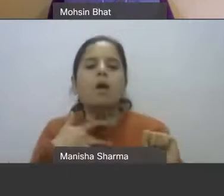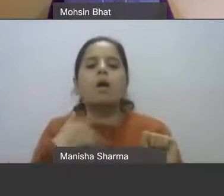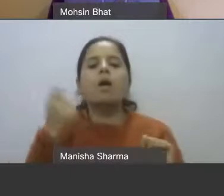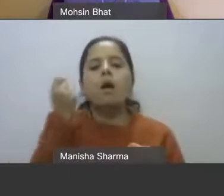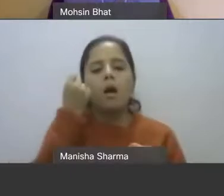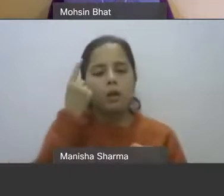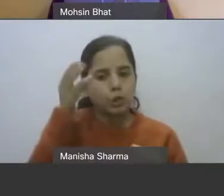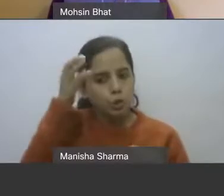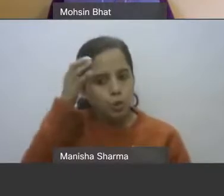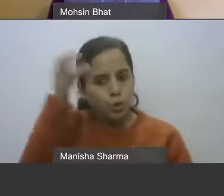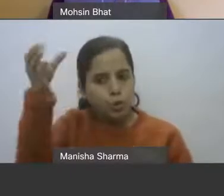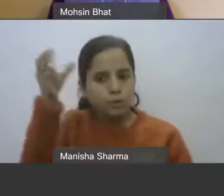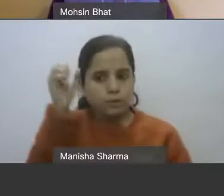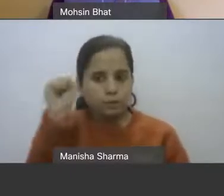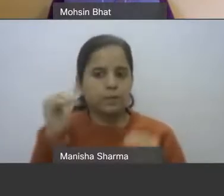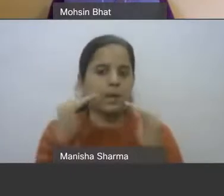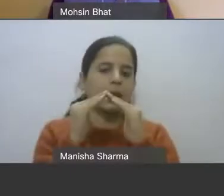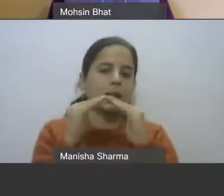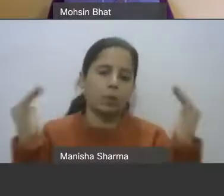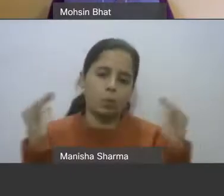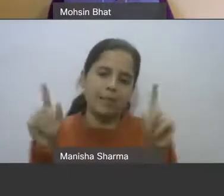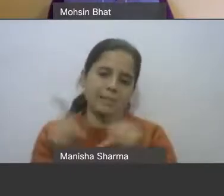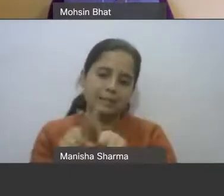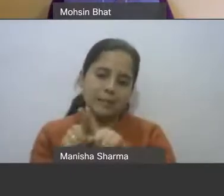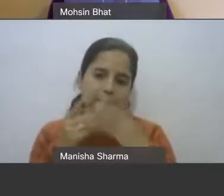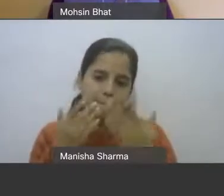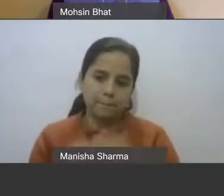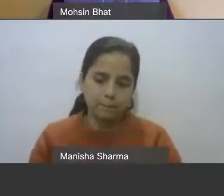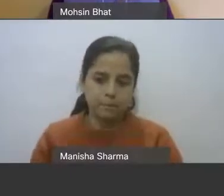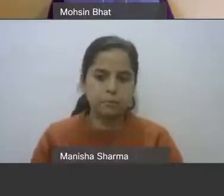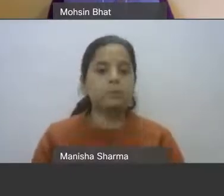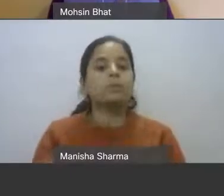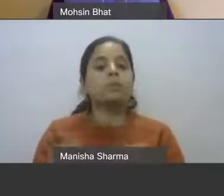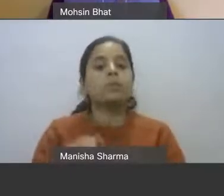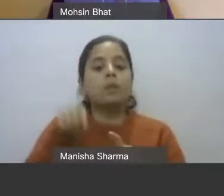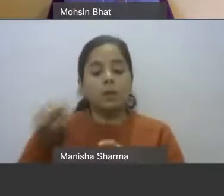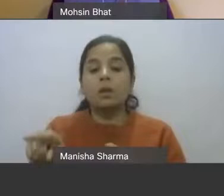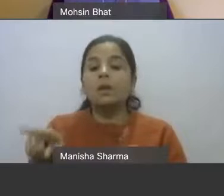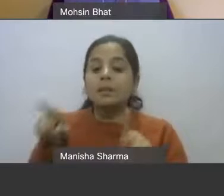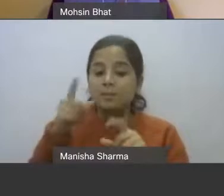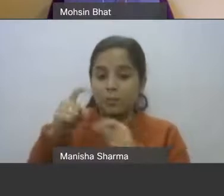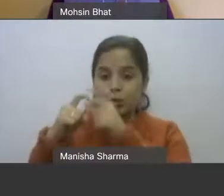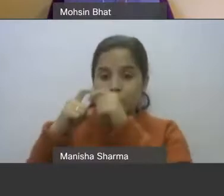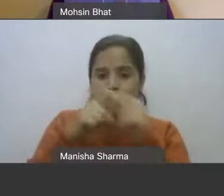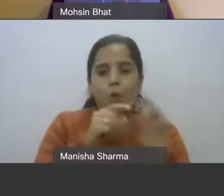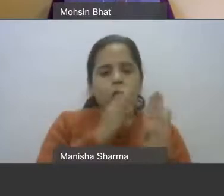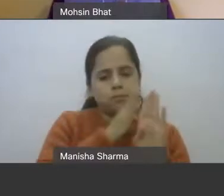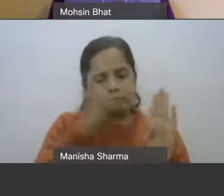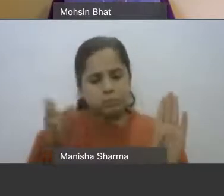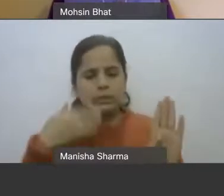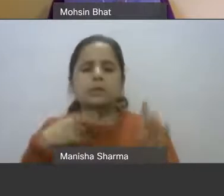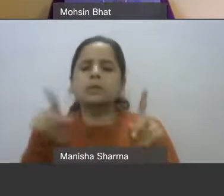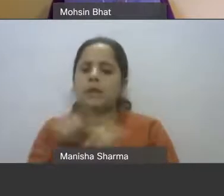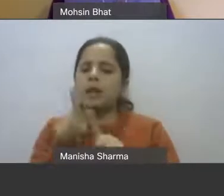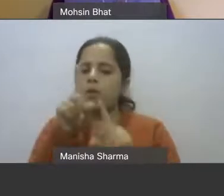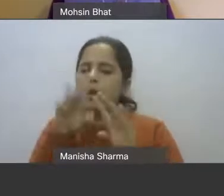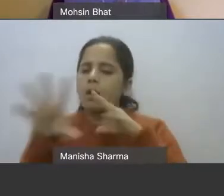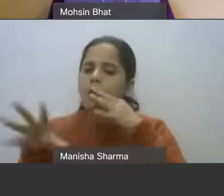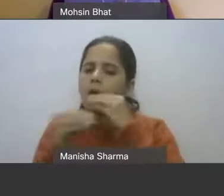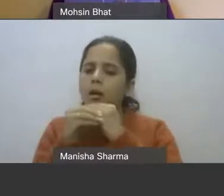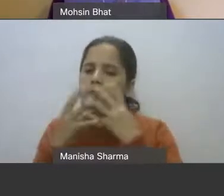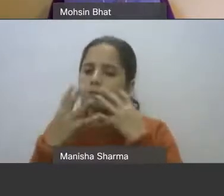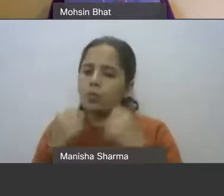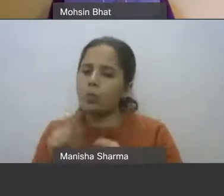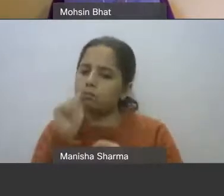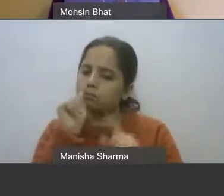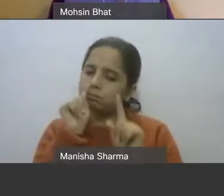the concept of equality. And slightly derailing from this question now, I will try to make one preliminary point